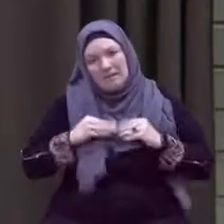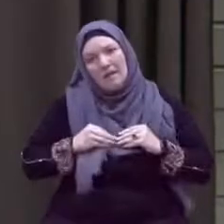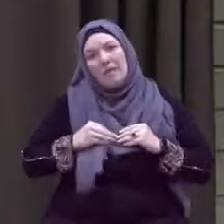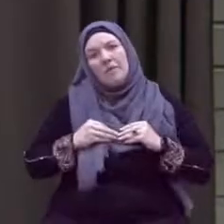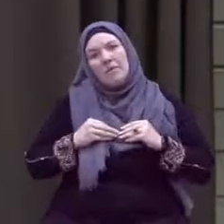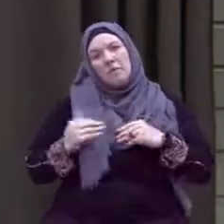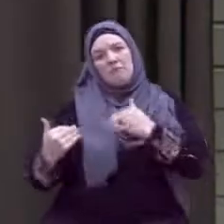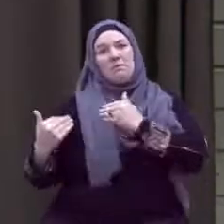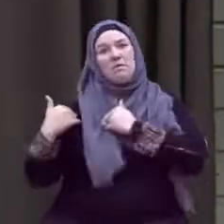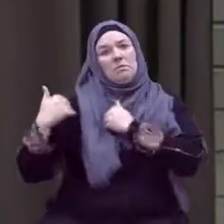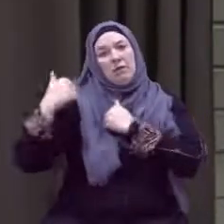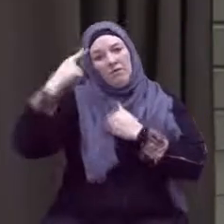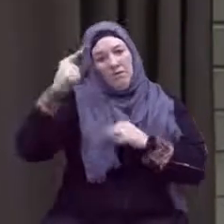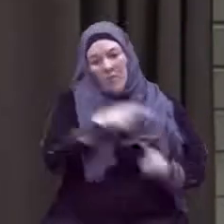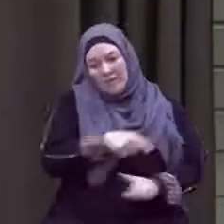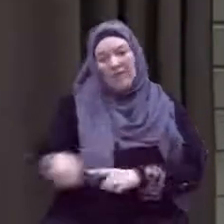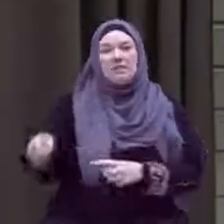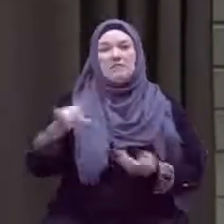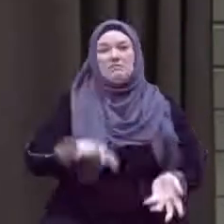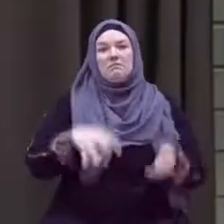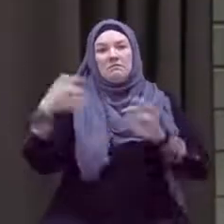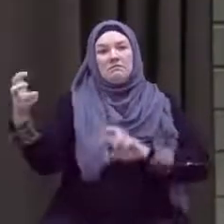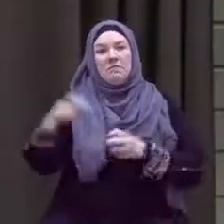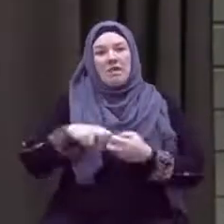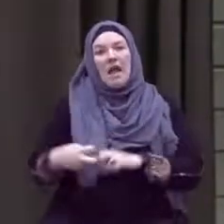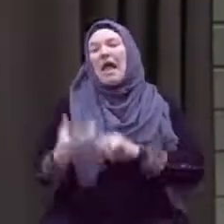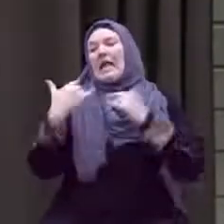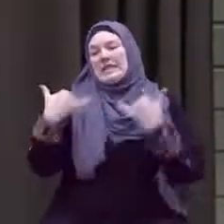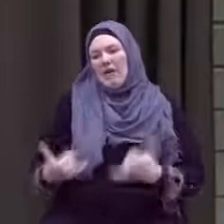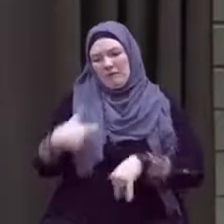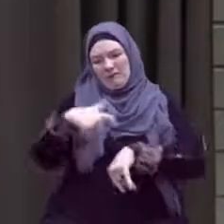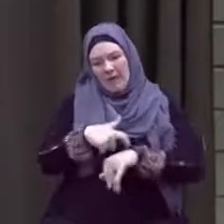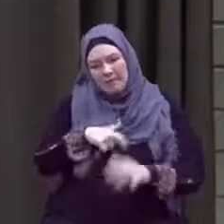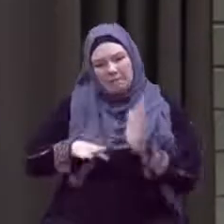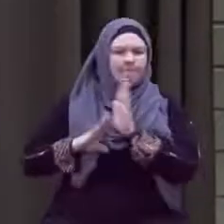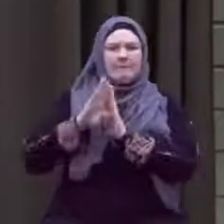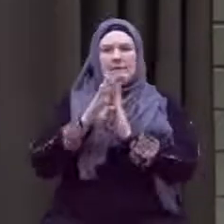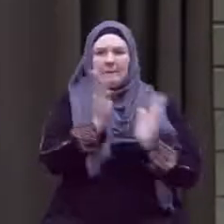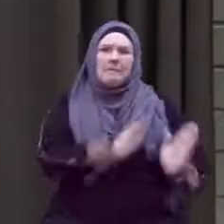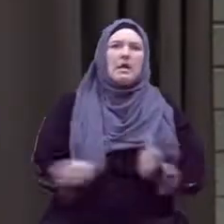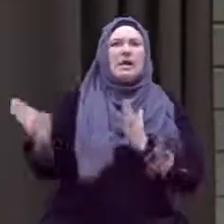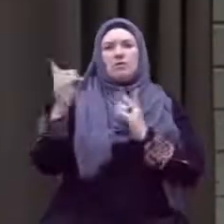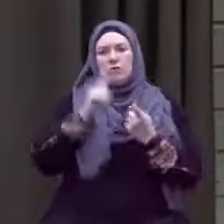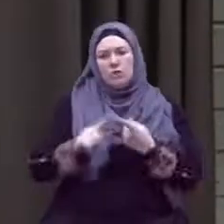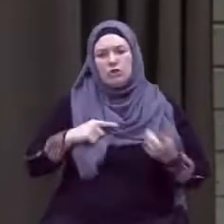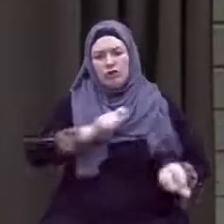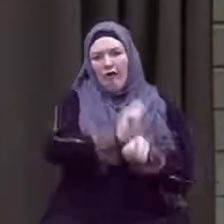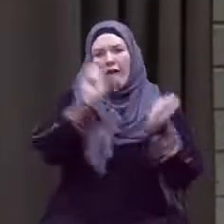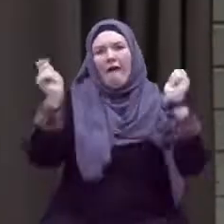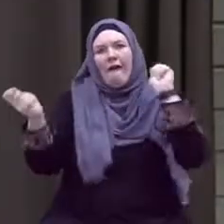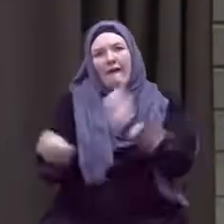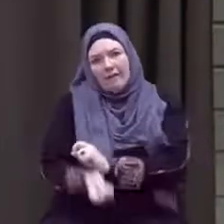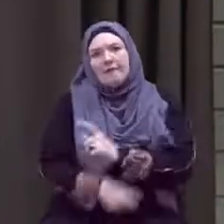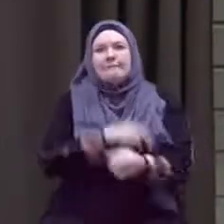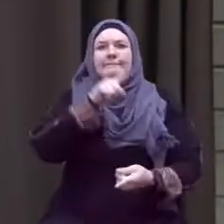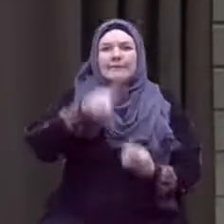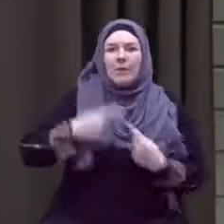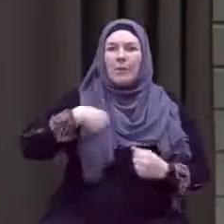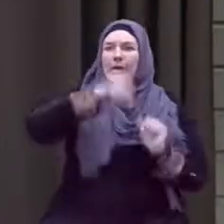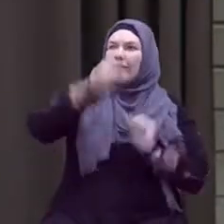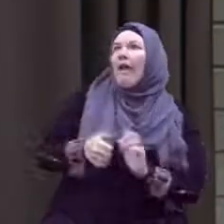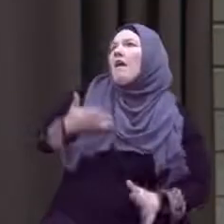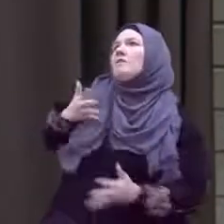responsibility, and to craft a plan to pick ourselves up until our hands reach